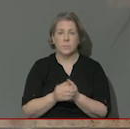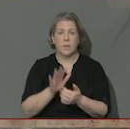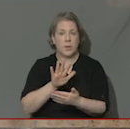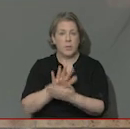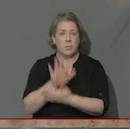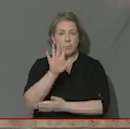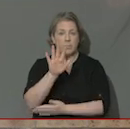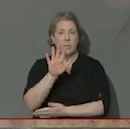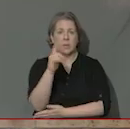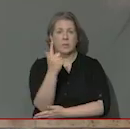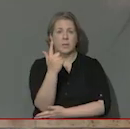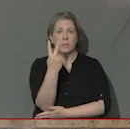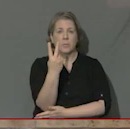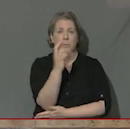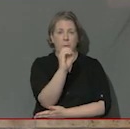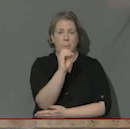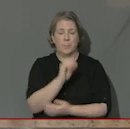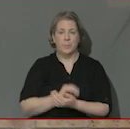$15,720.